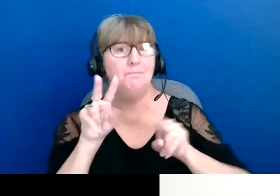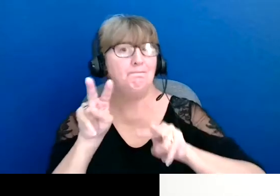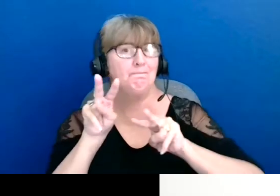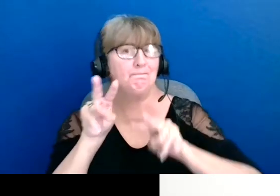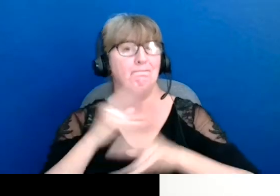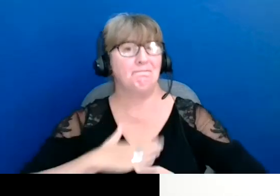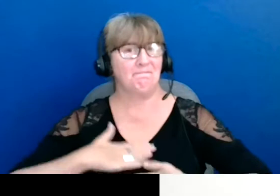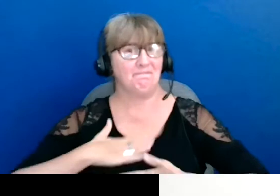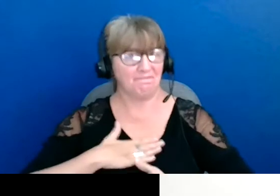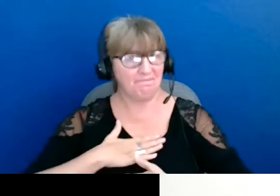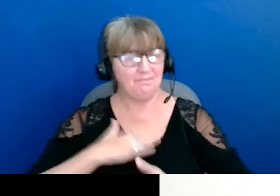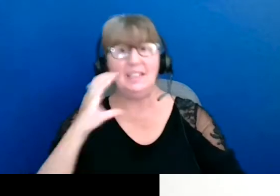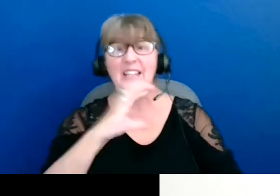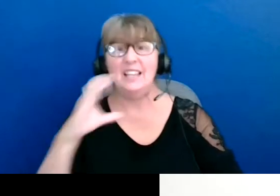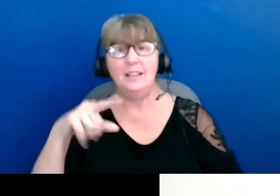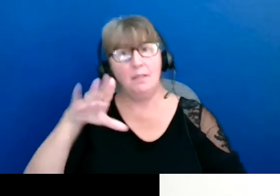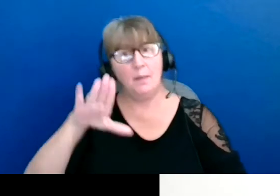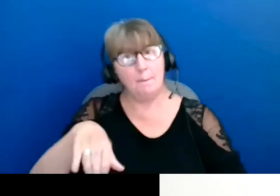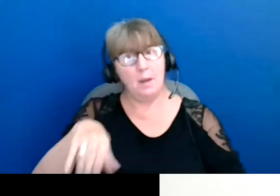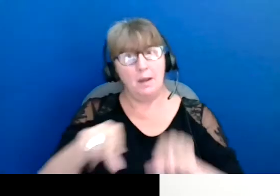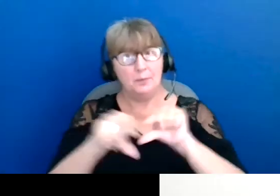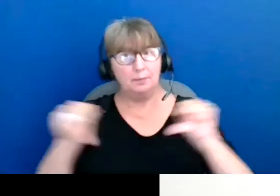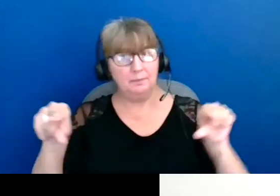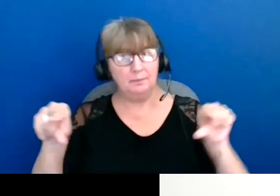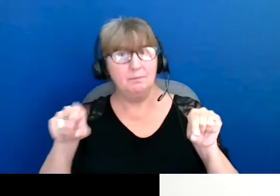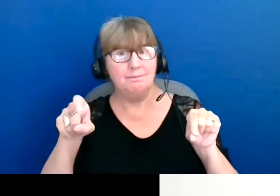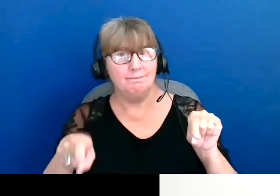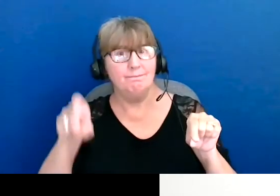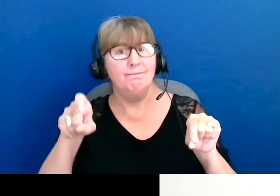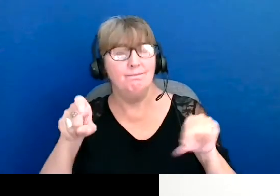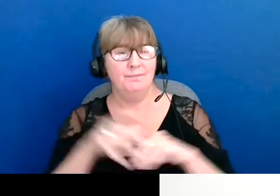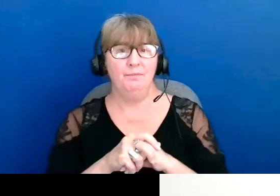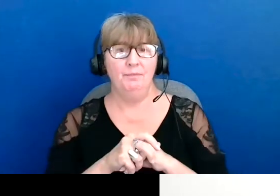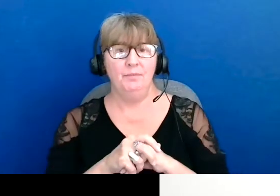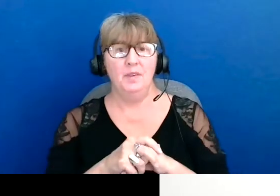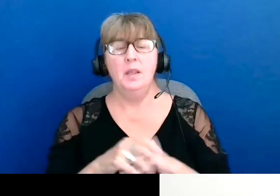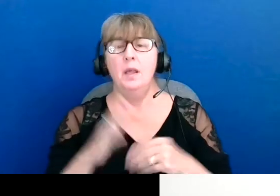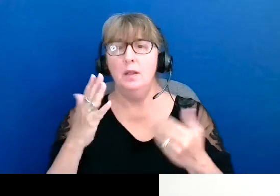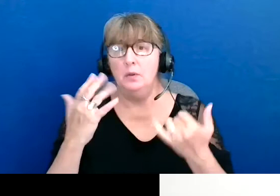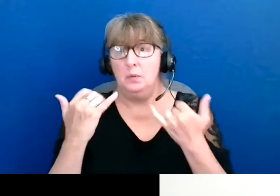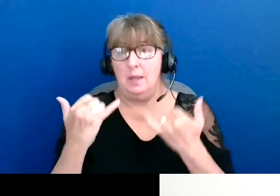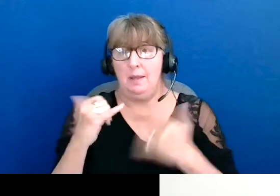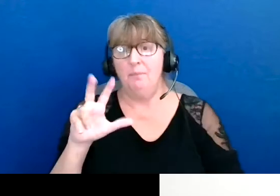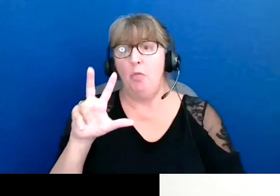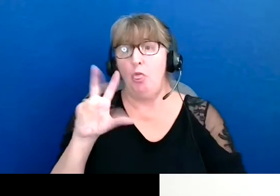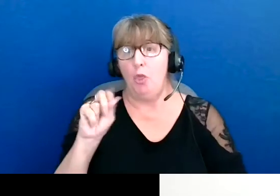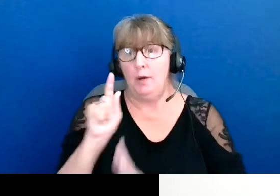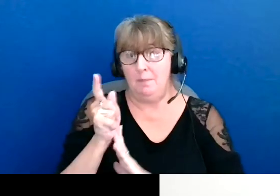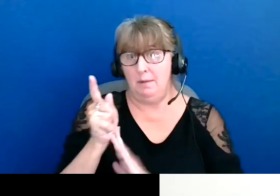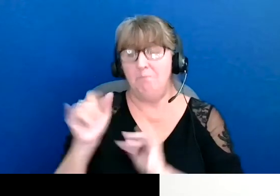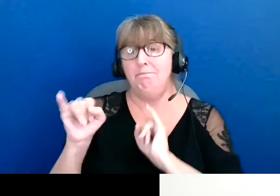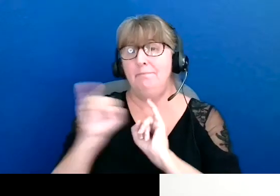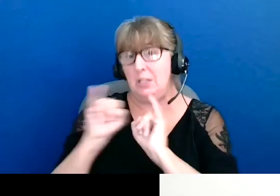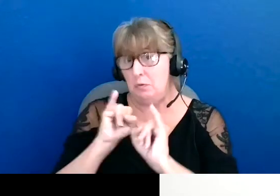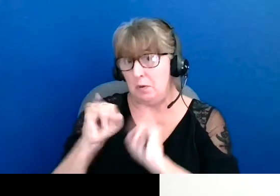panel. For format, we will have a 30-minute interview between me and Haben, and after that, I will open it up to the girls